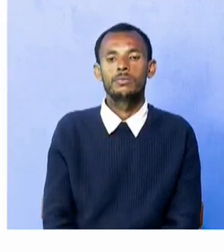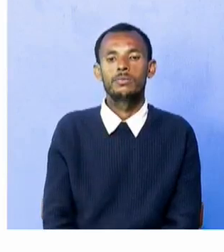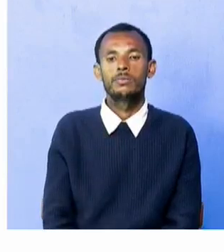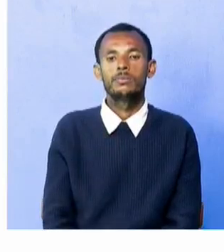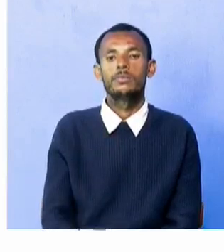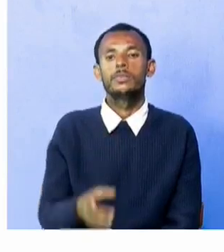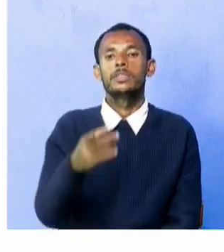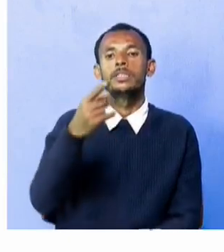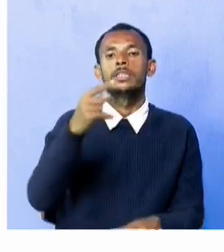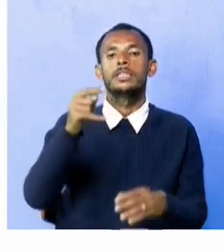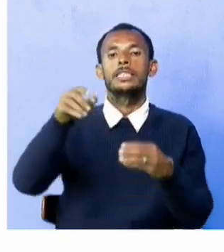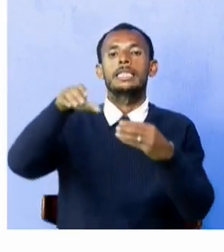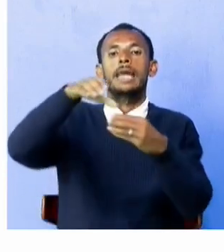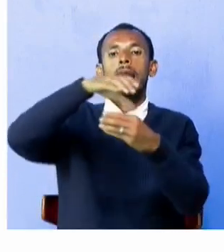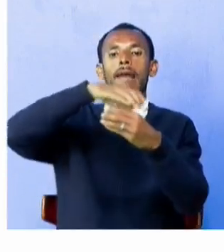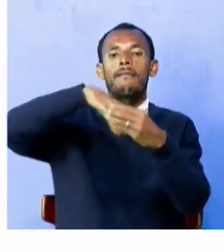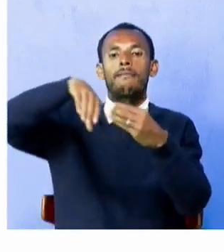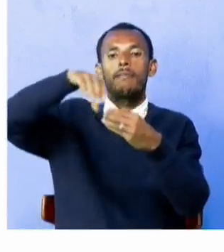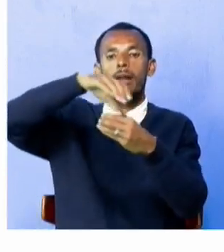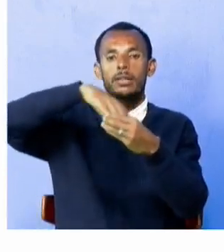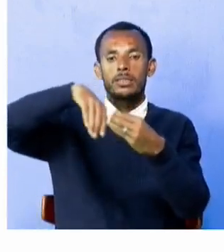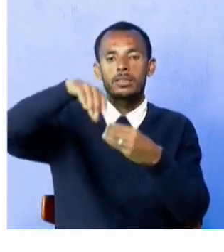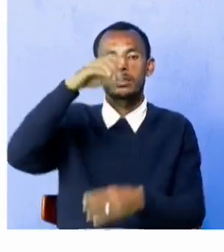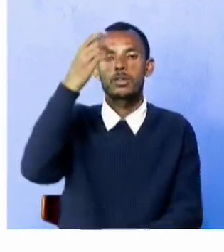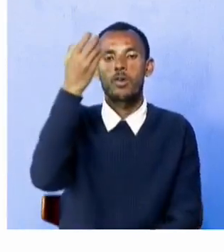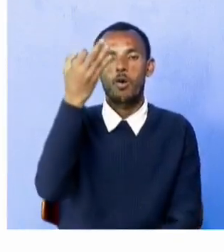the circumference of